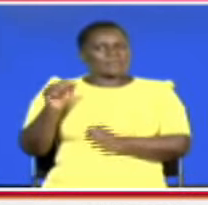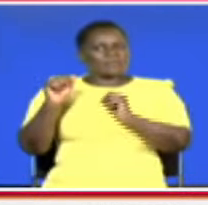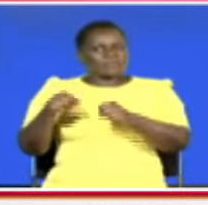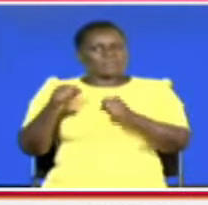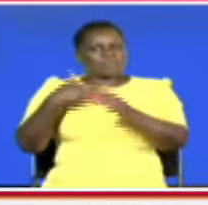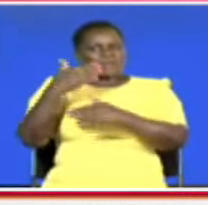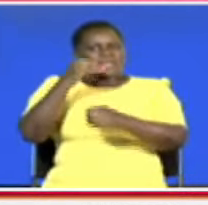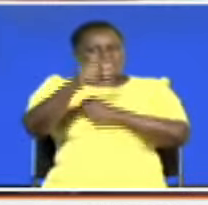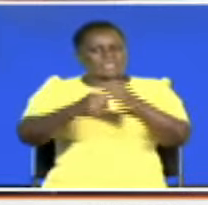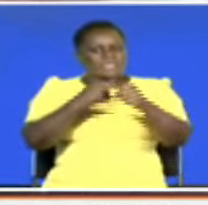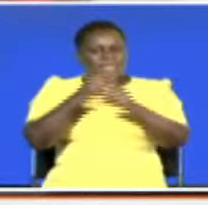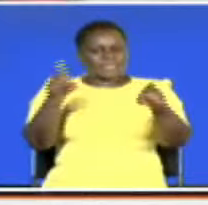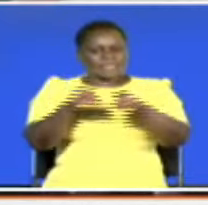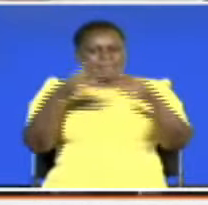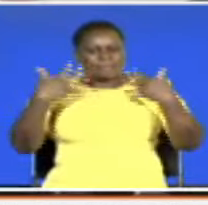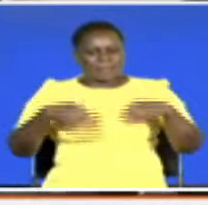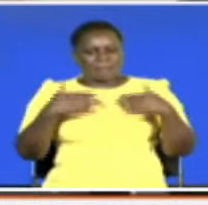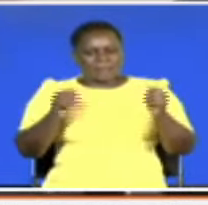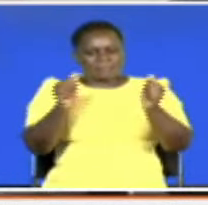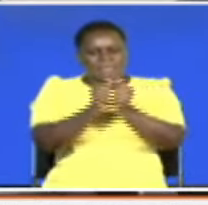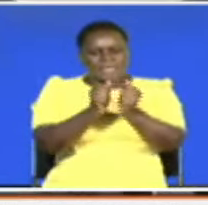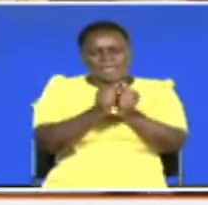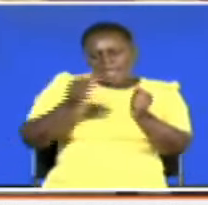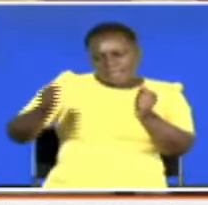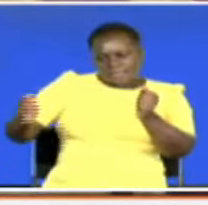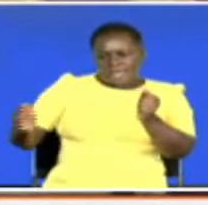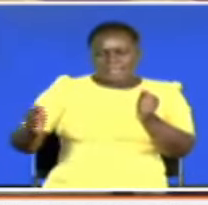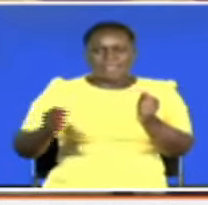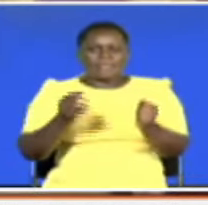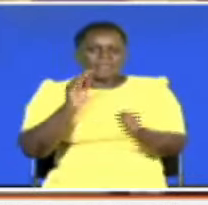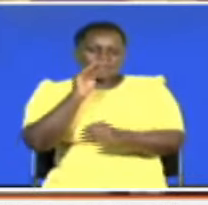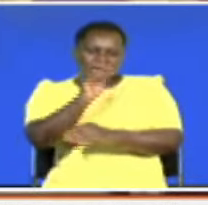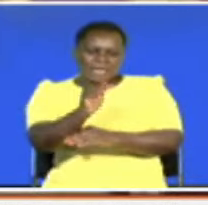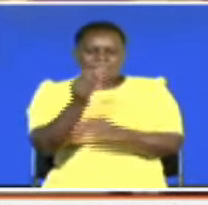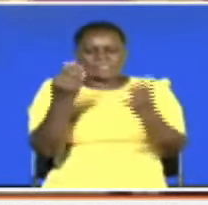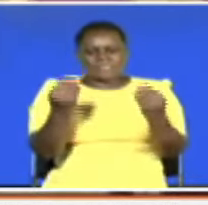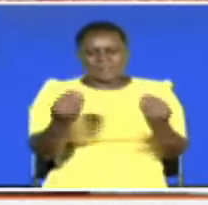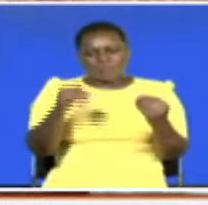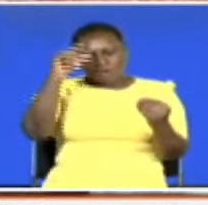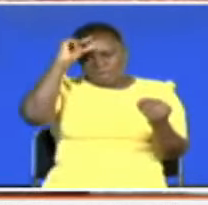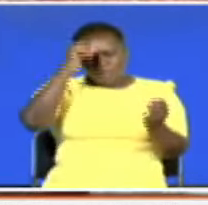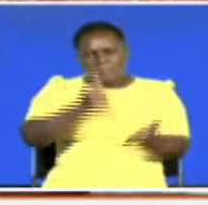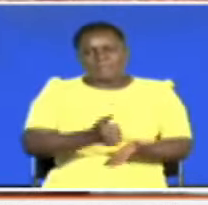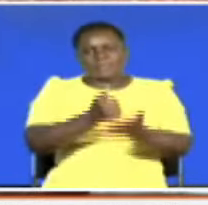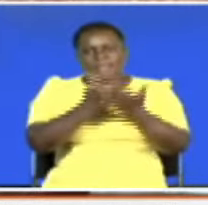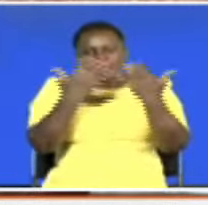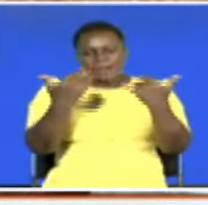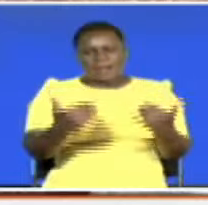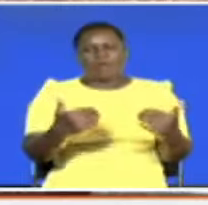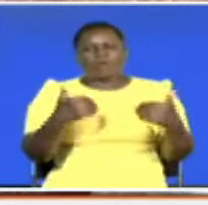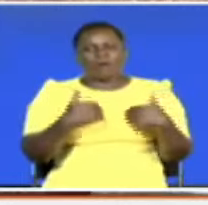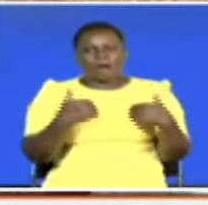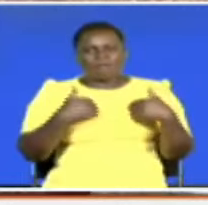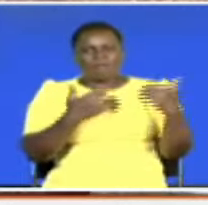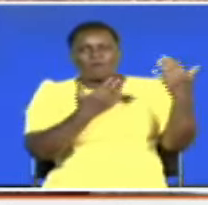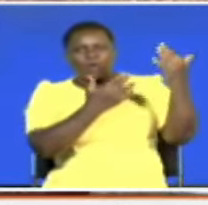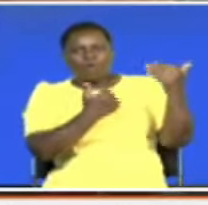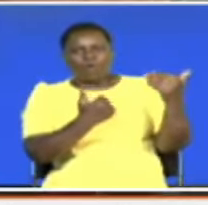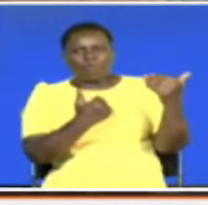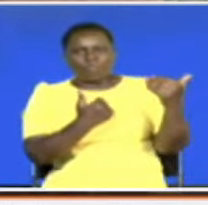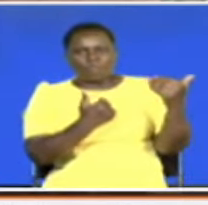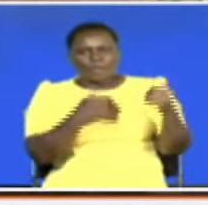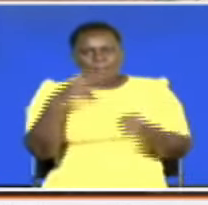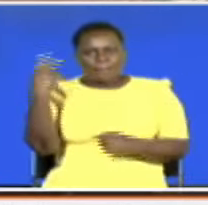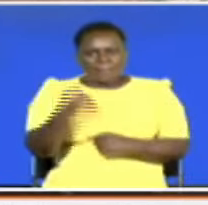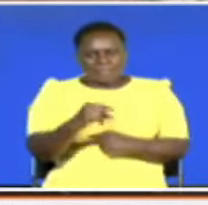play next year as well, 10 aside. So it was just a simple request, kama government is this idea. Right now we are having our hopes getting